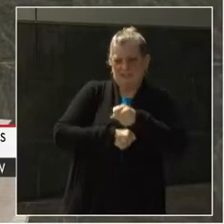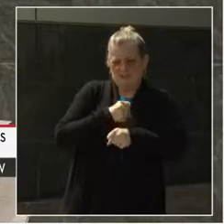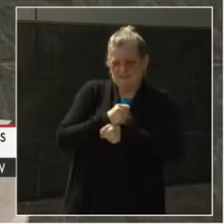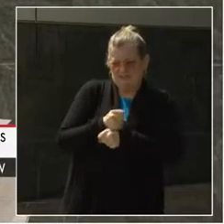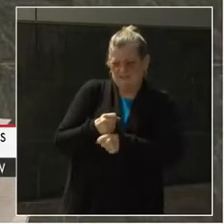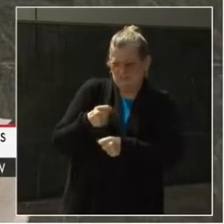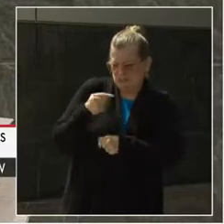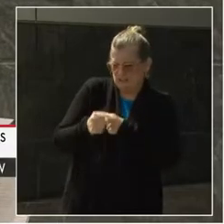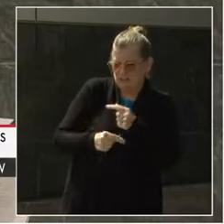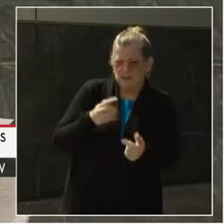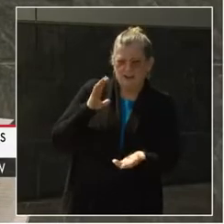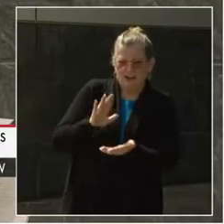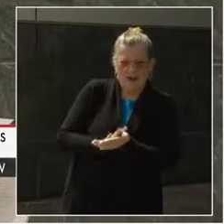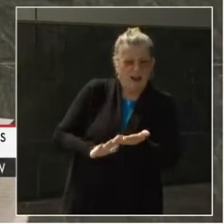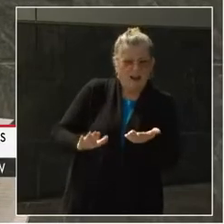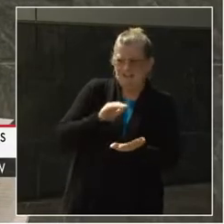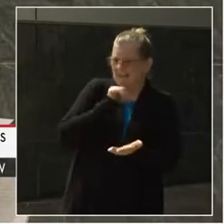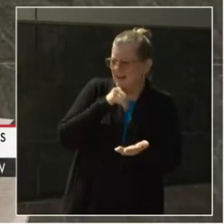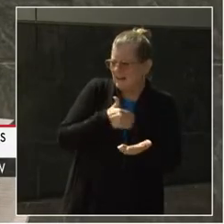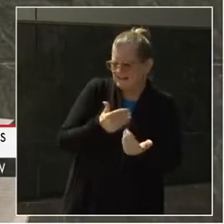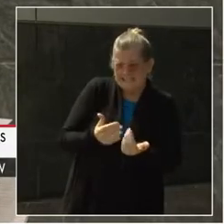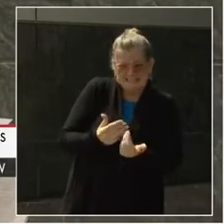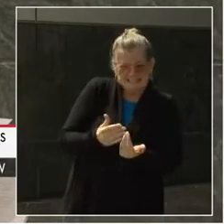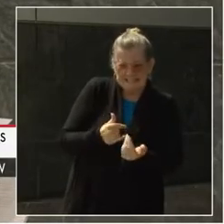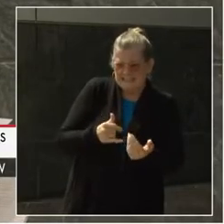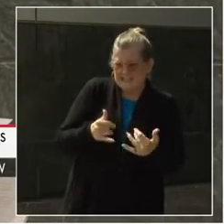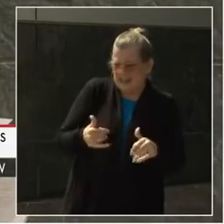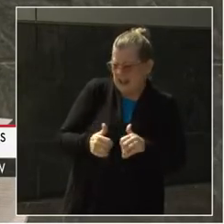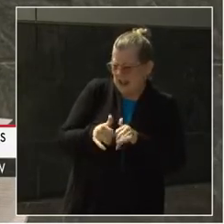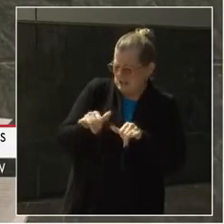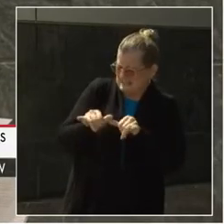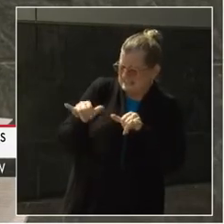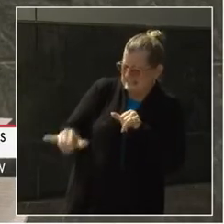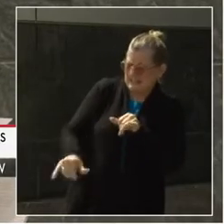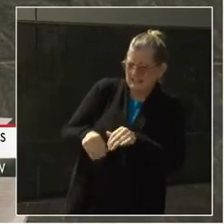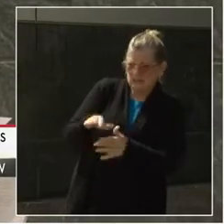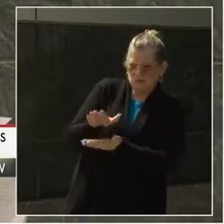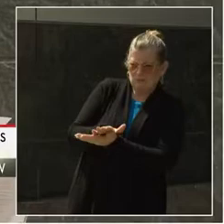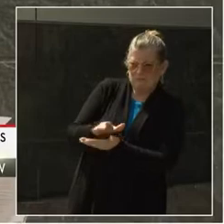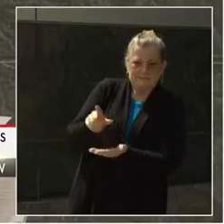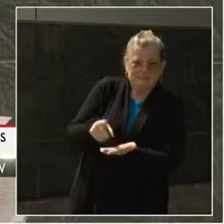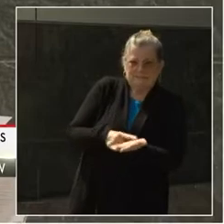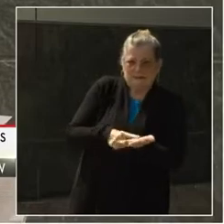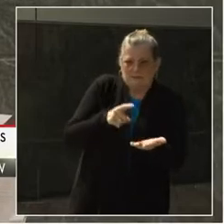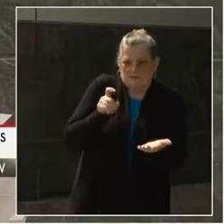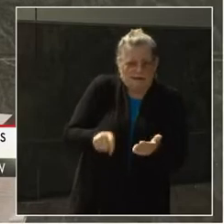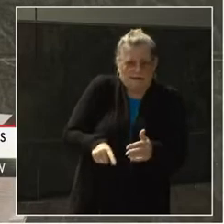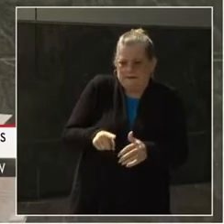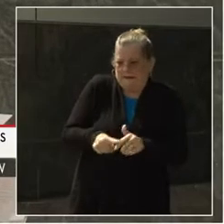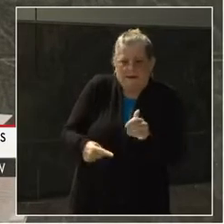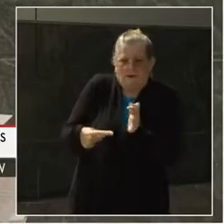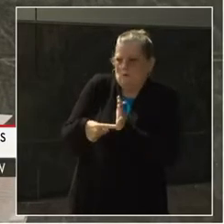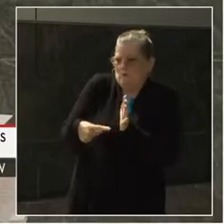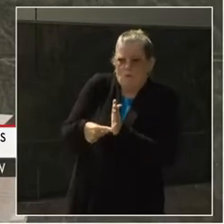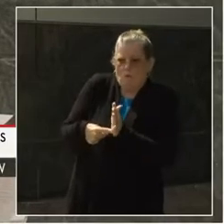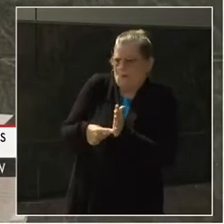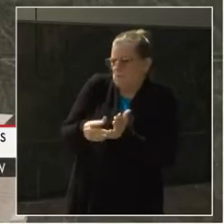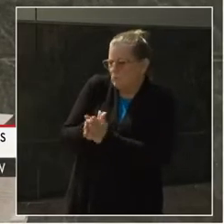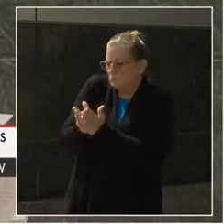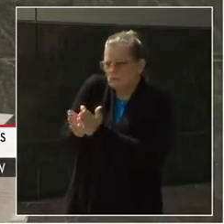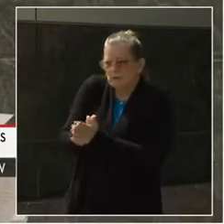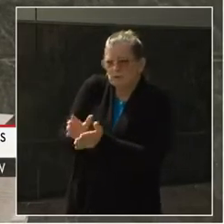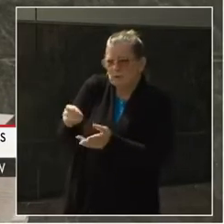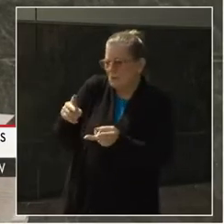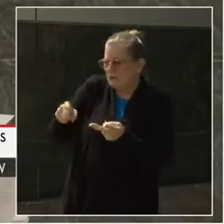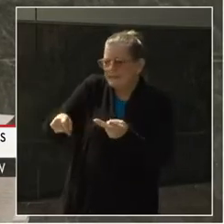students, the difference between staying in school and dropping out is a textbook, or it's the ability to get from point A to point B. And DC